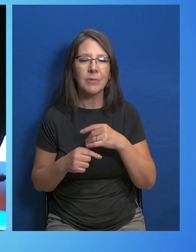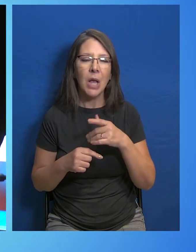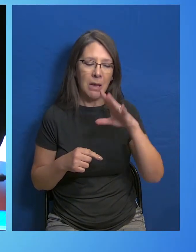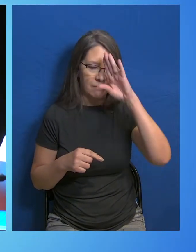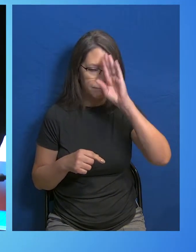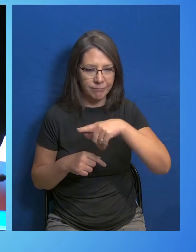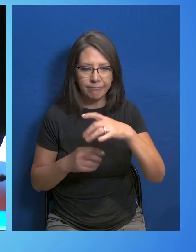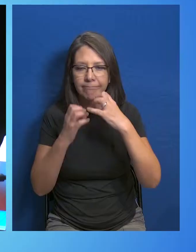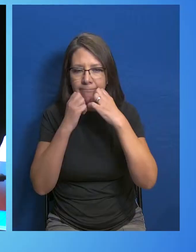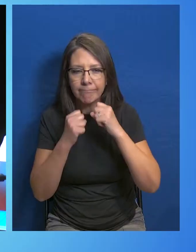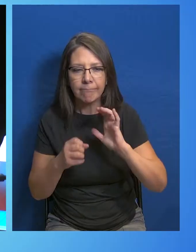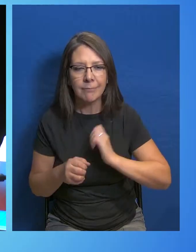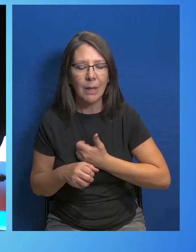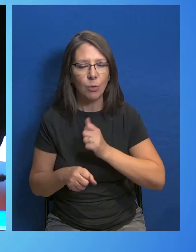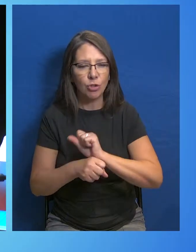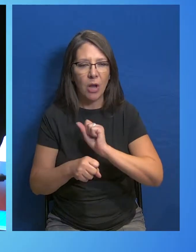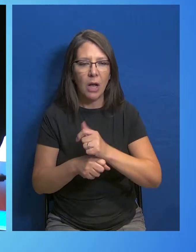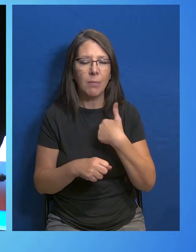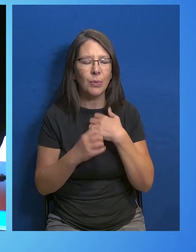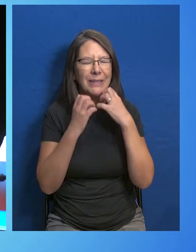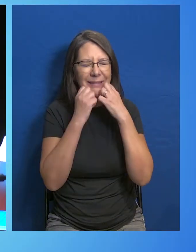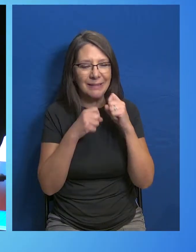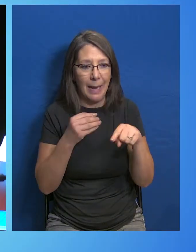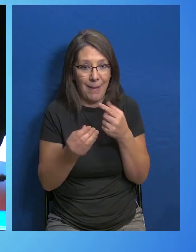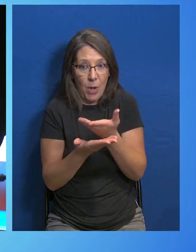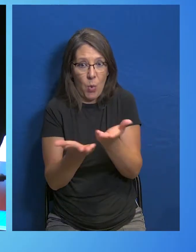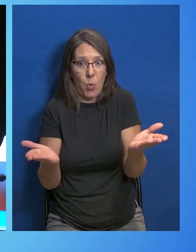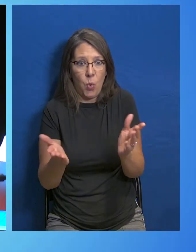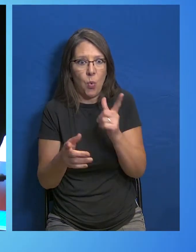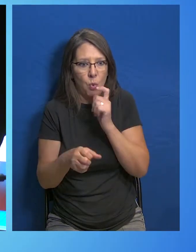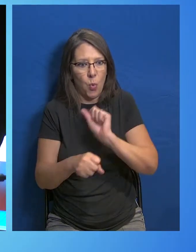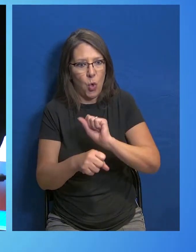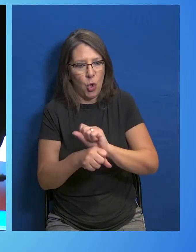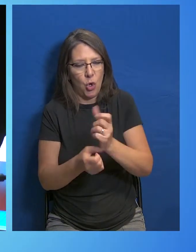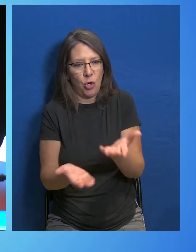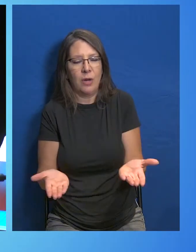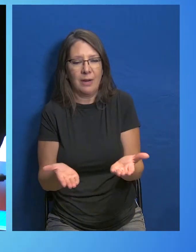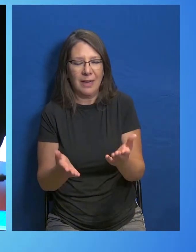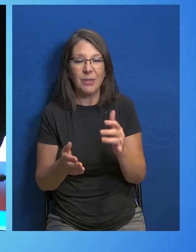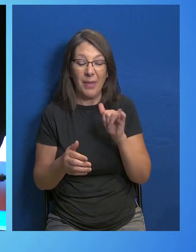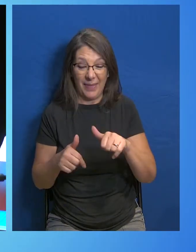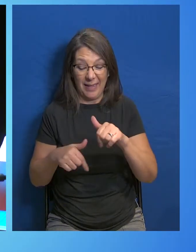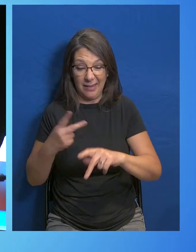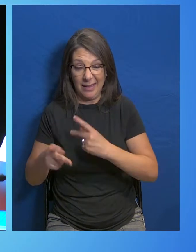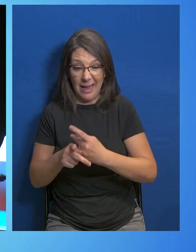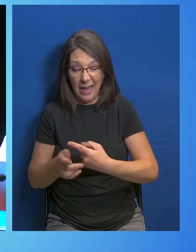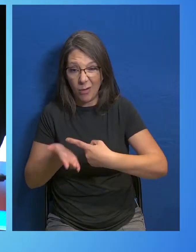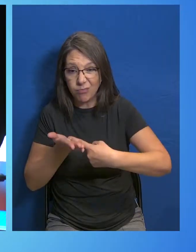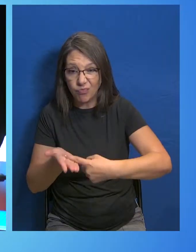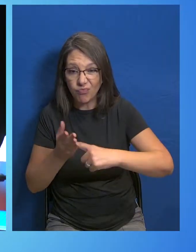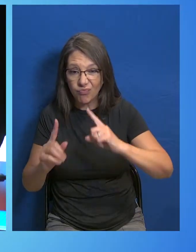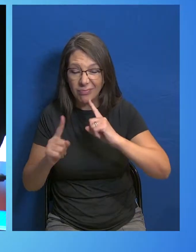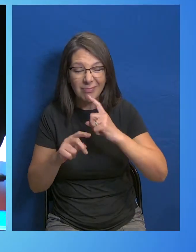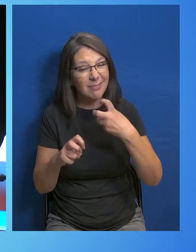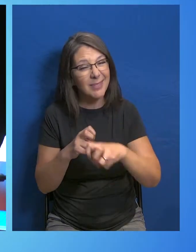We care about the individuals in the jobs. So these conversations are difficult to have as we